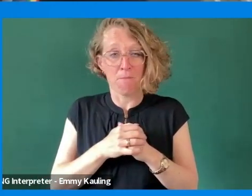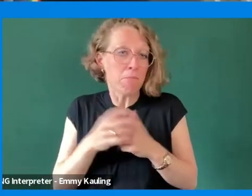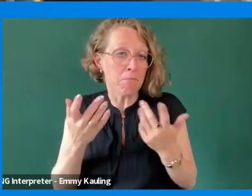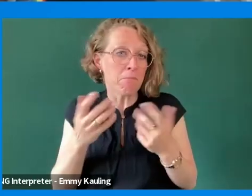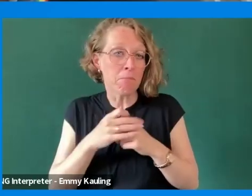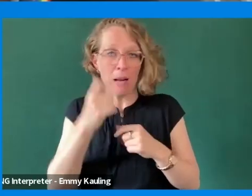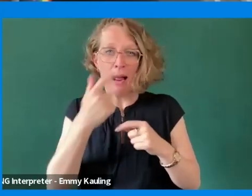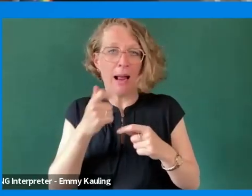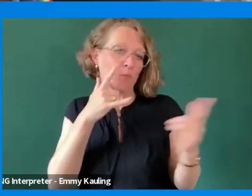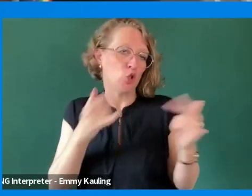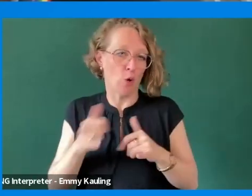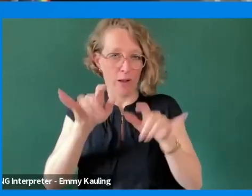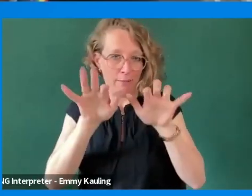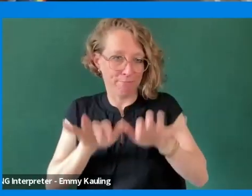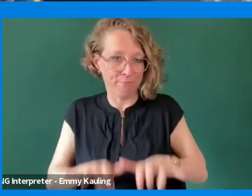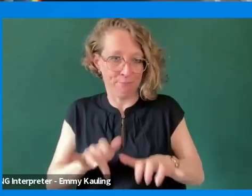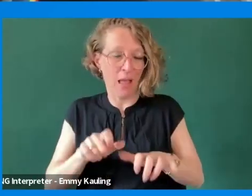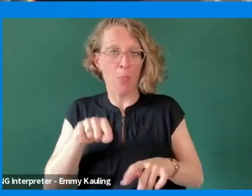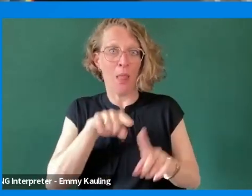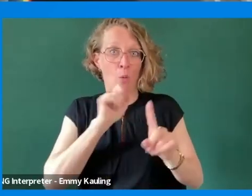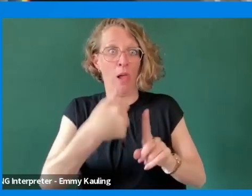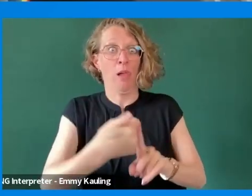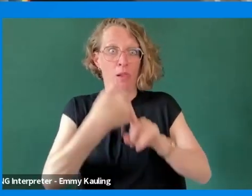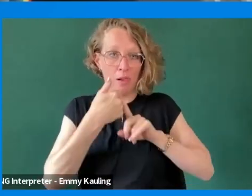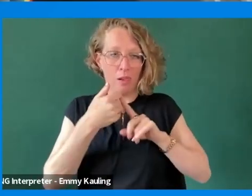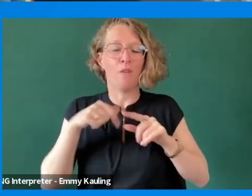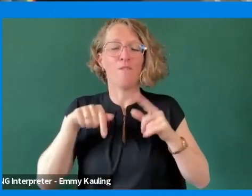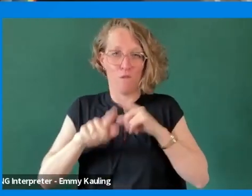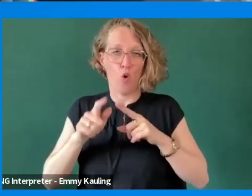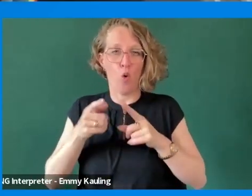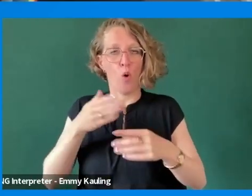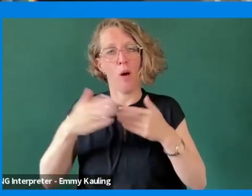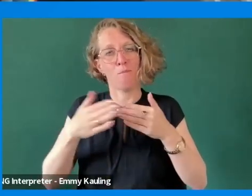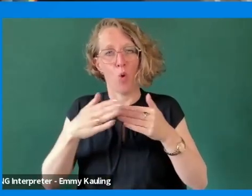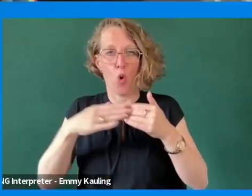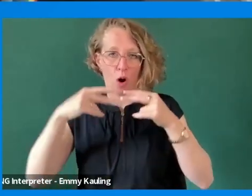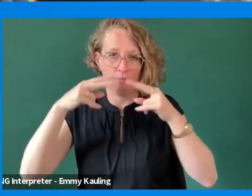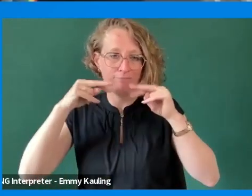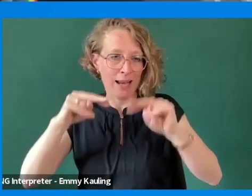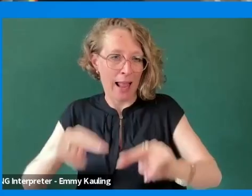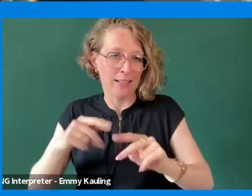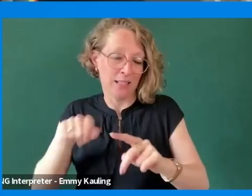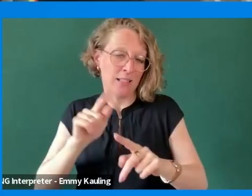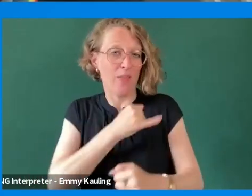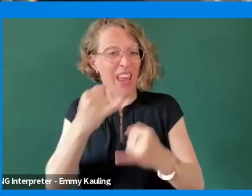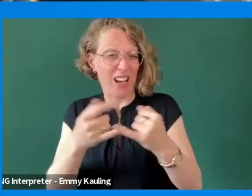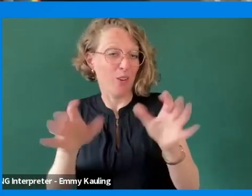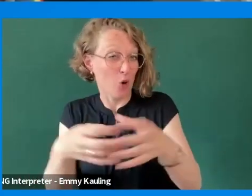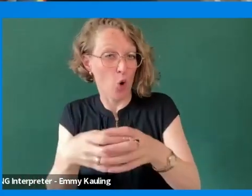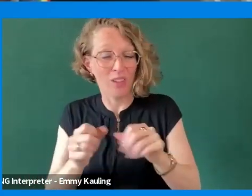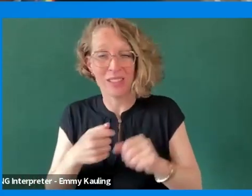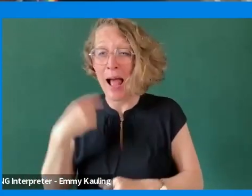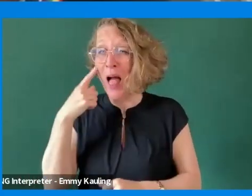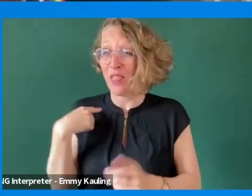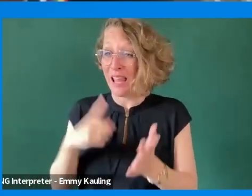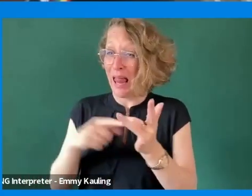fill in this survey, and that's going to help us do some further analysis as we end this caucus. So it doesn't Thanks, look like Vanessa. Liz